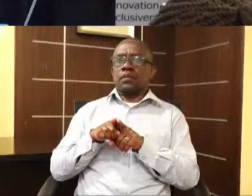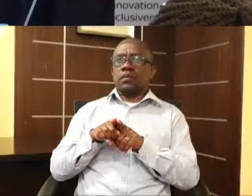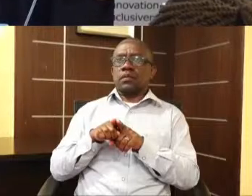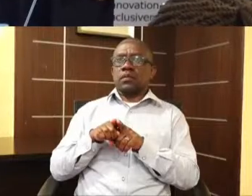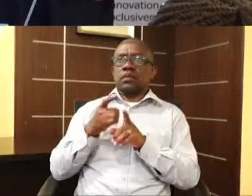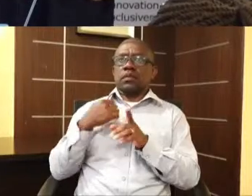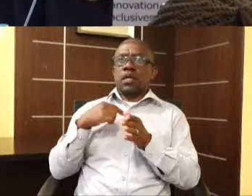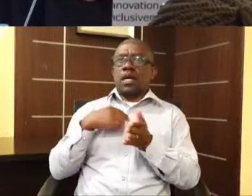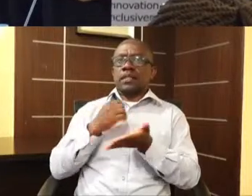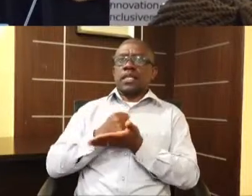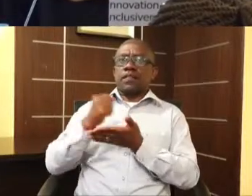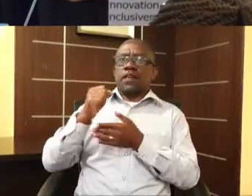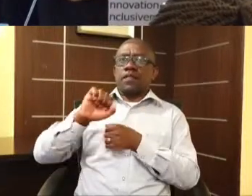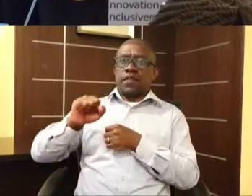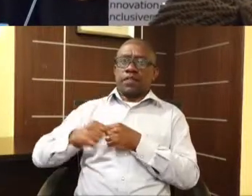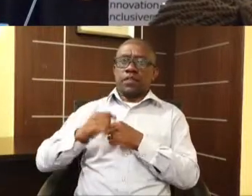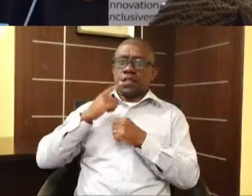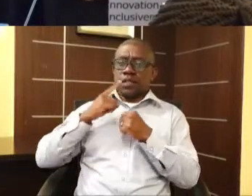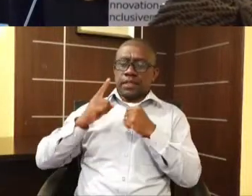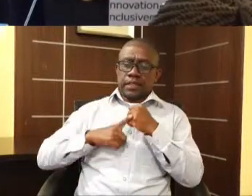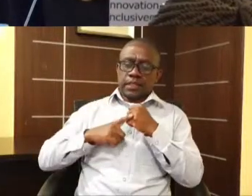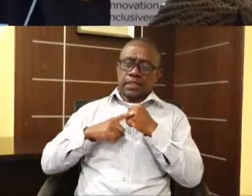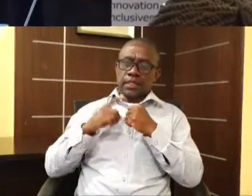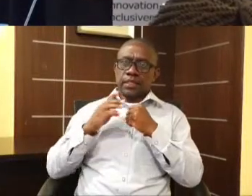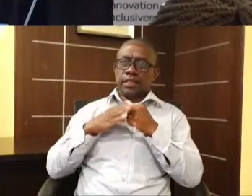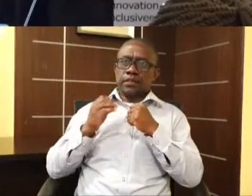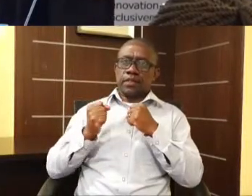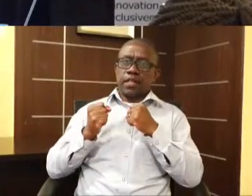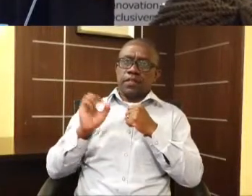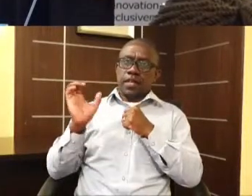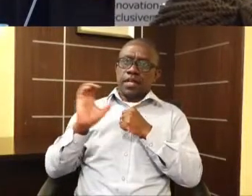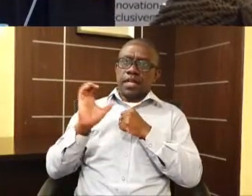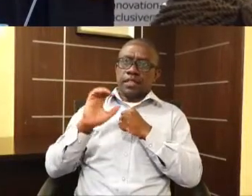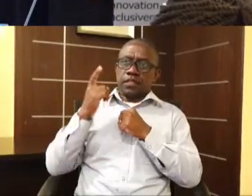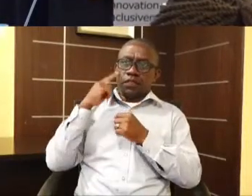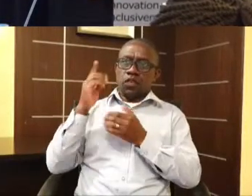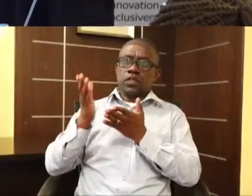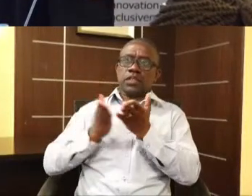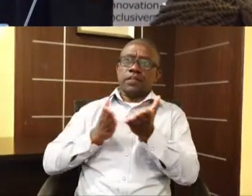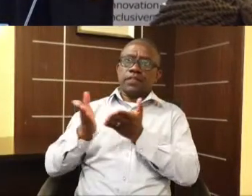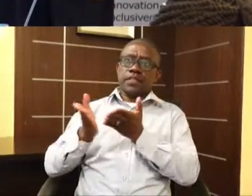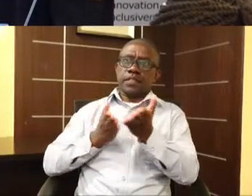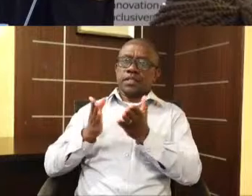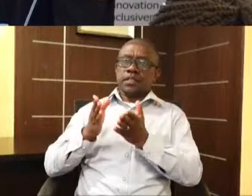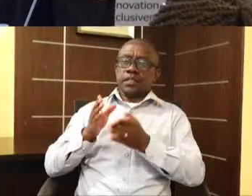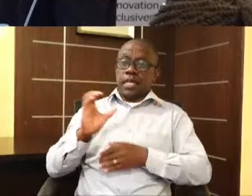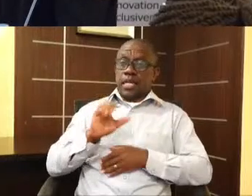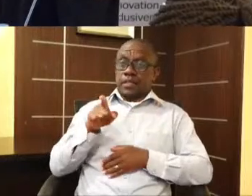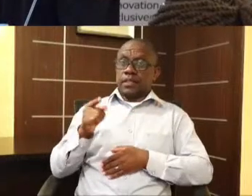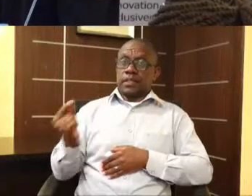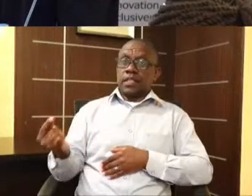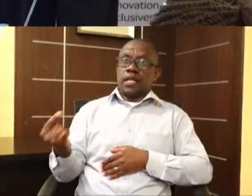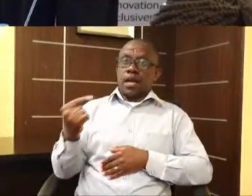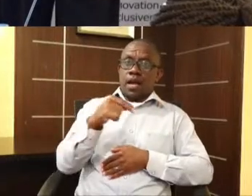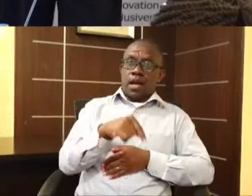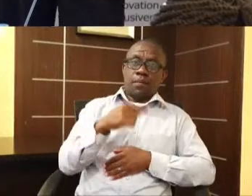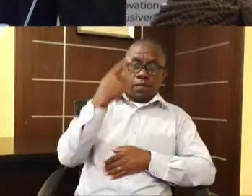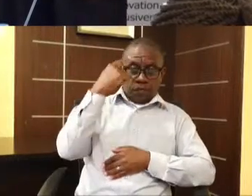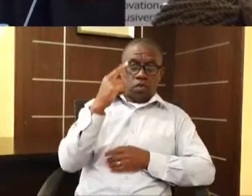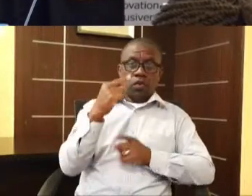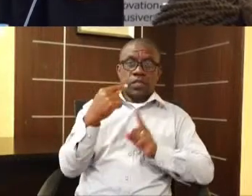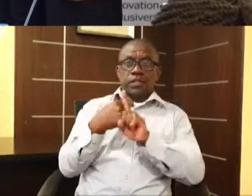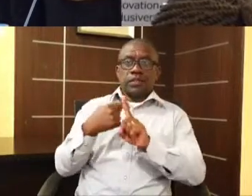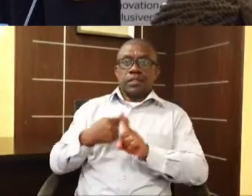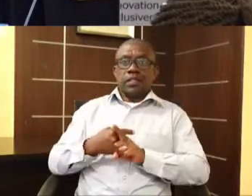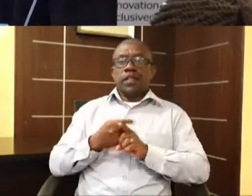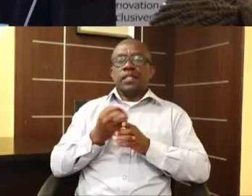referred 5,695 clients for services. And these are clients who came into different facilities and did